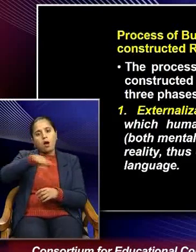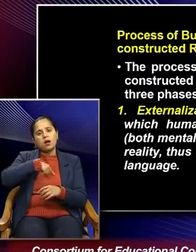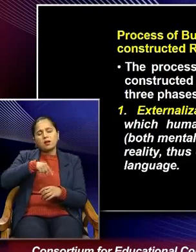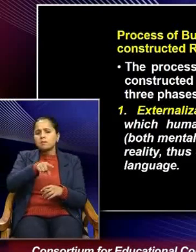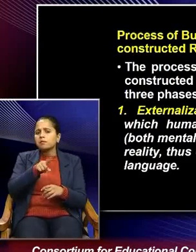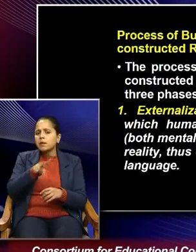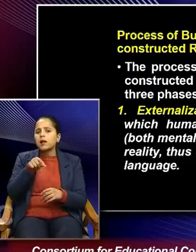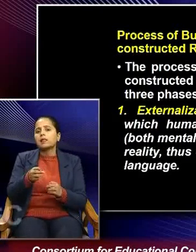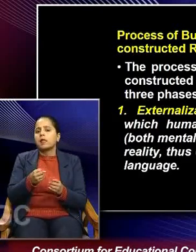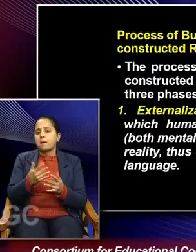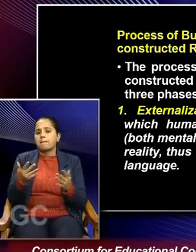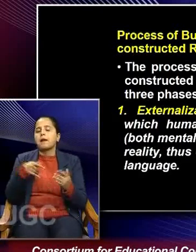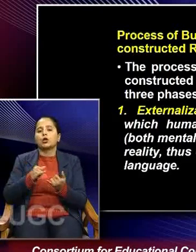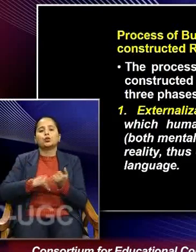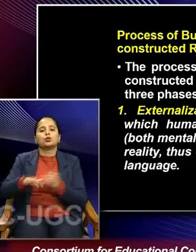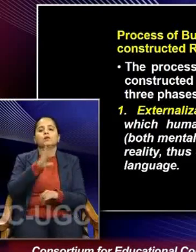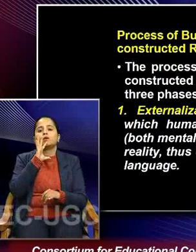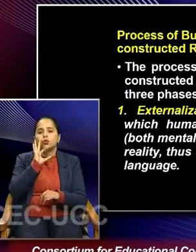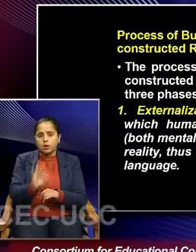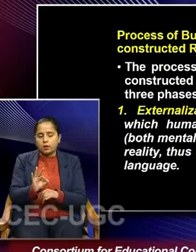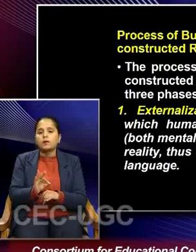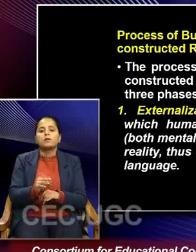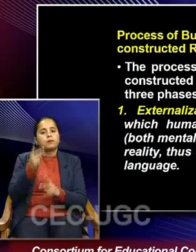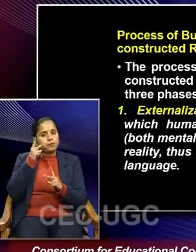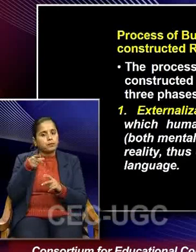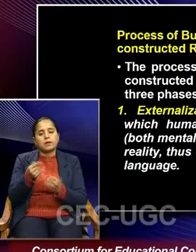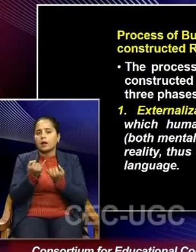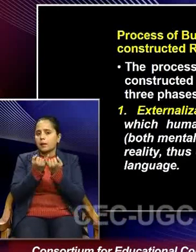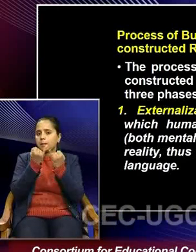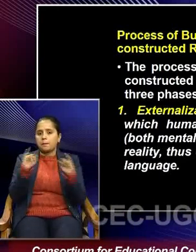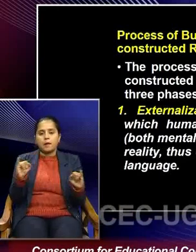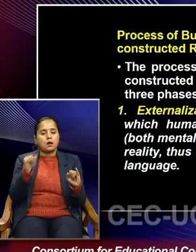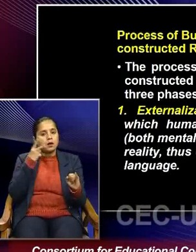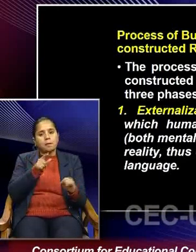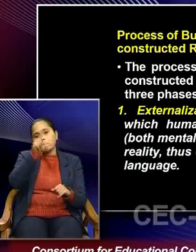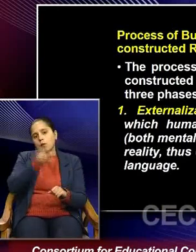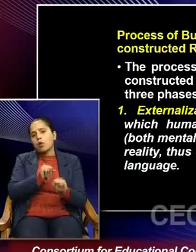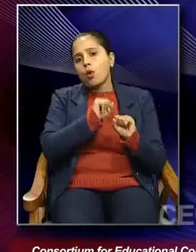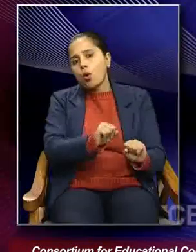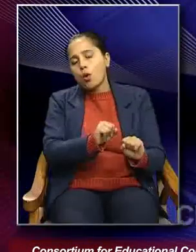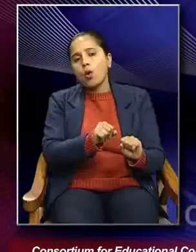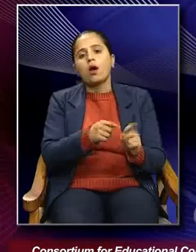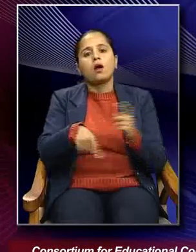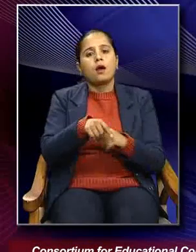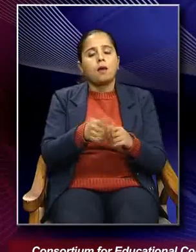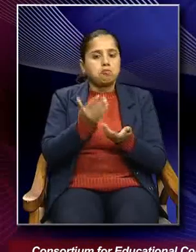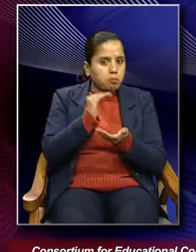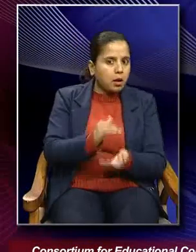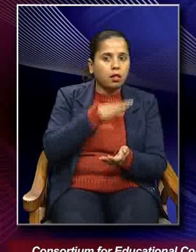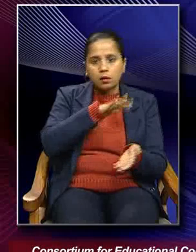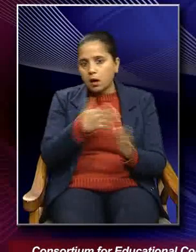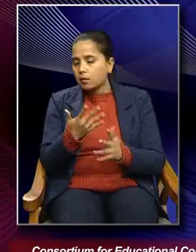that a number of social reality is independent of individuals' birth or death.